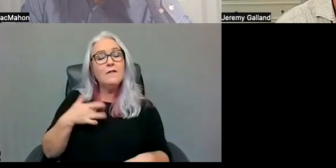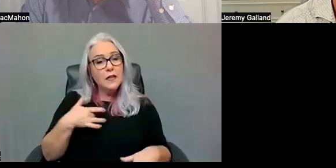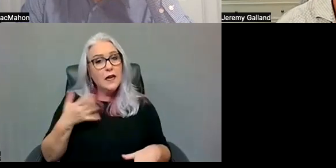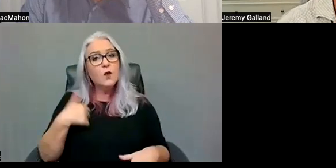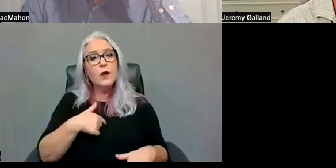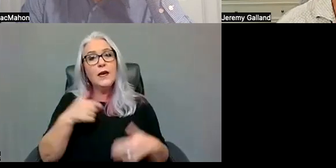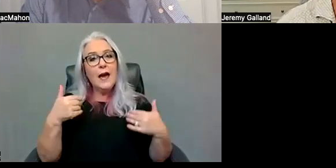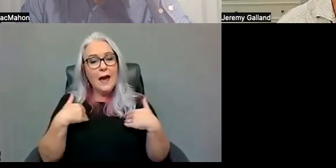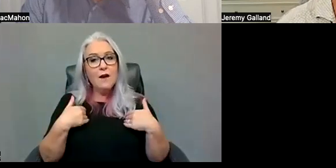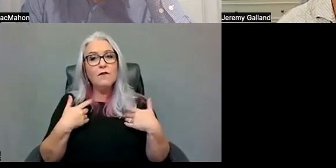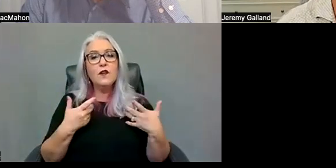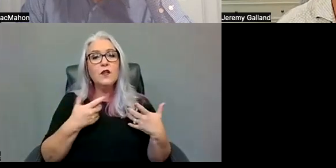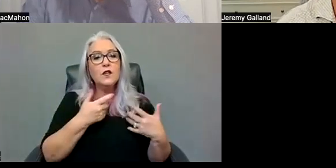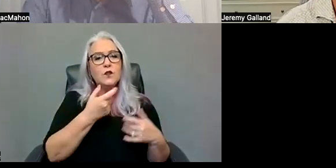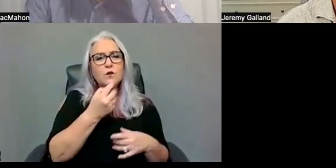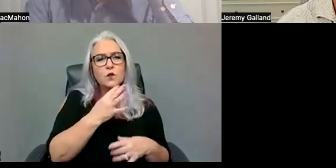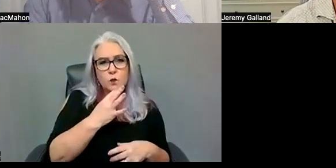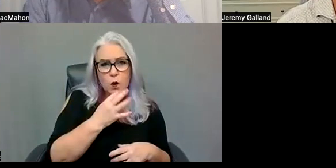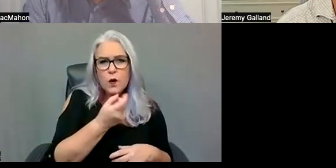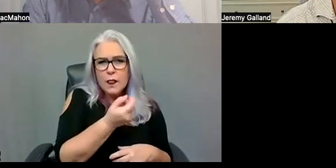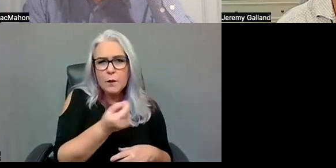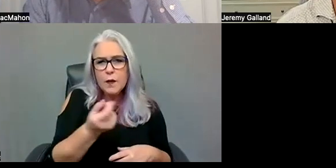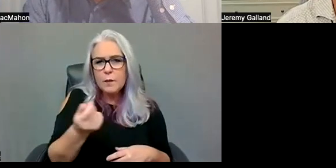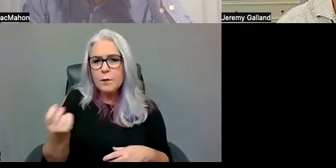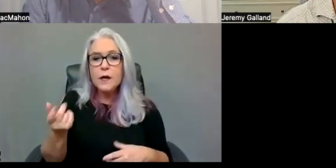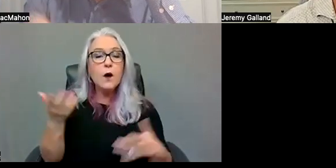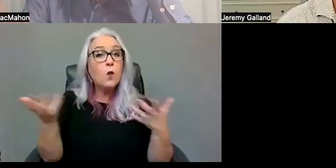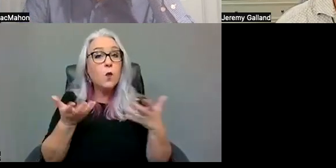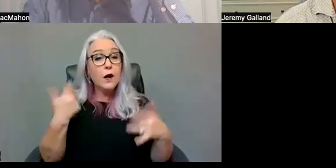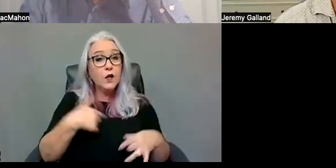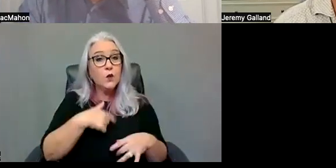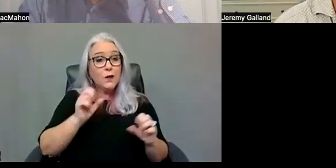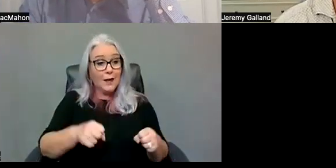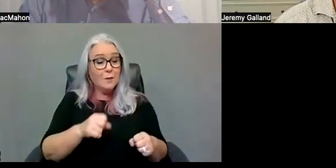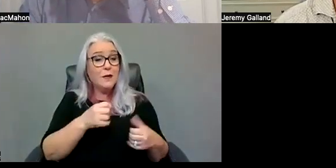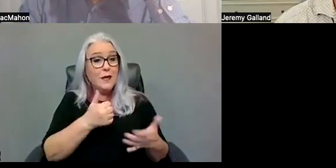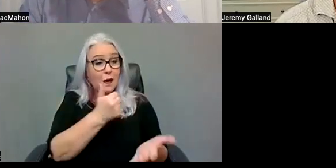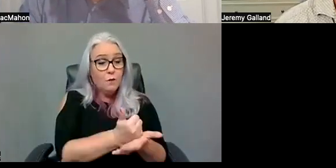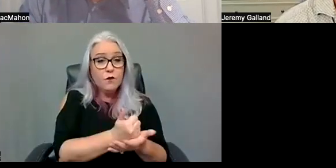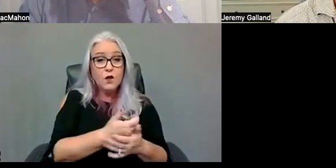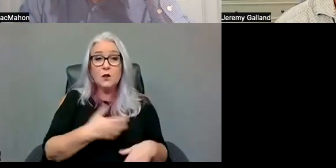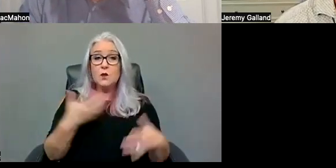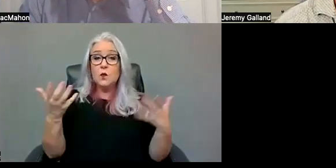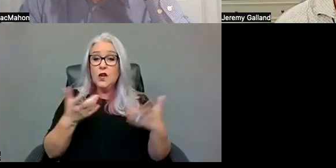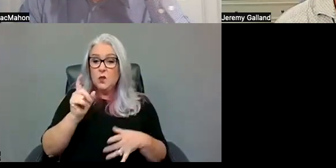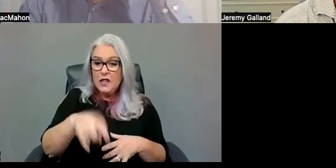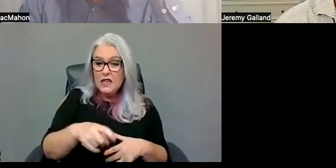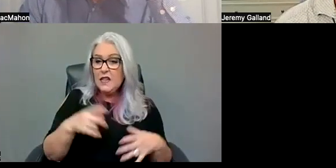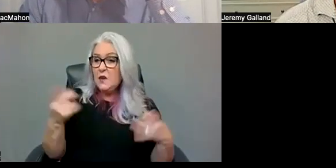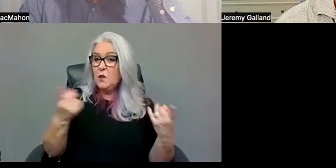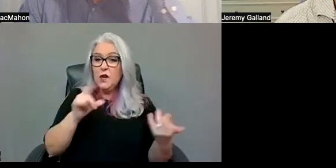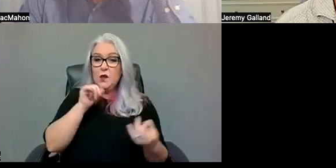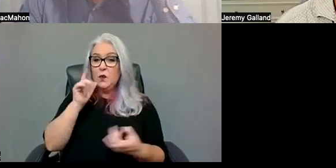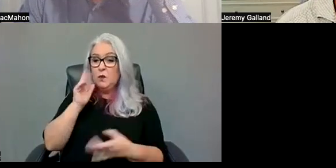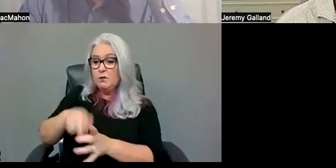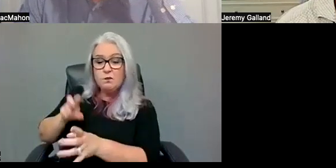upon. Know your role as a board member. Know where you're helpful, know where you're needed, and know where you're not needed. So bullying